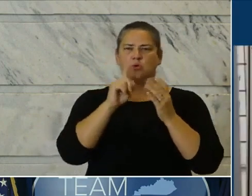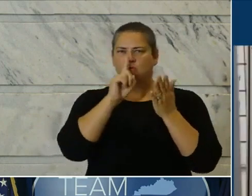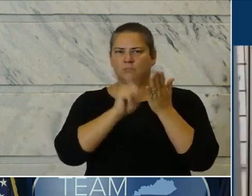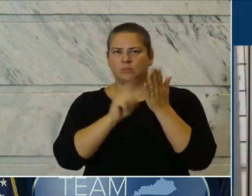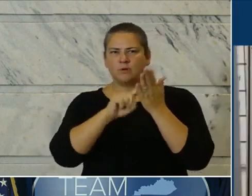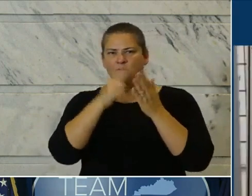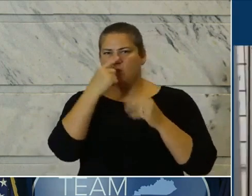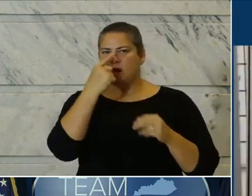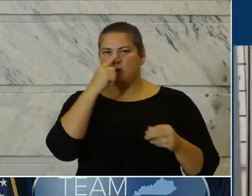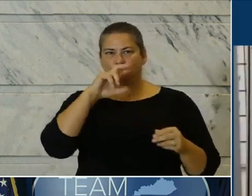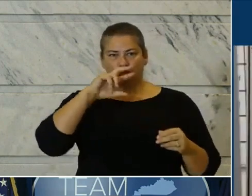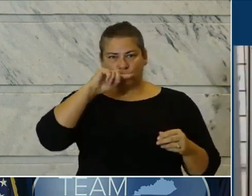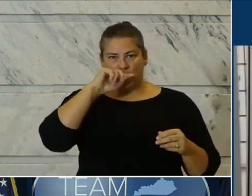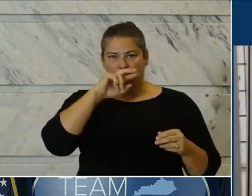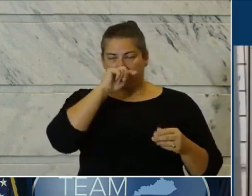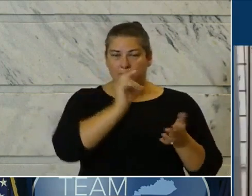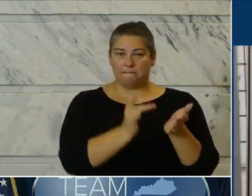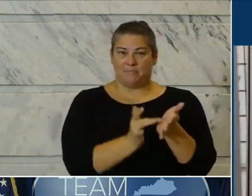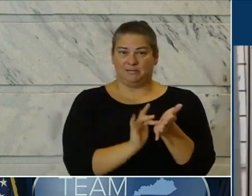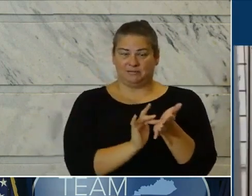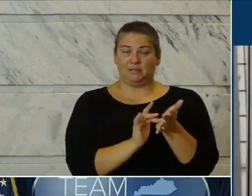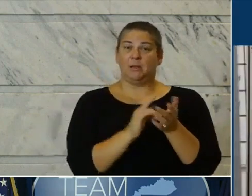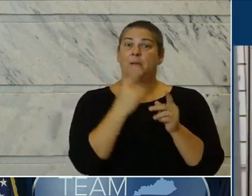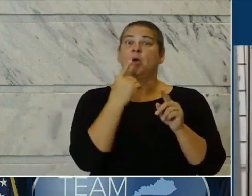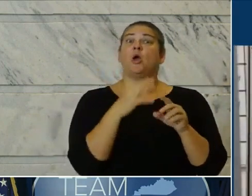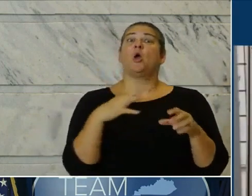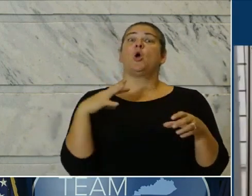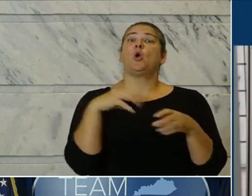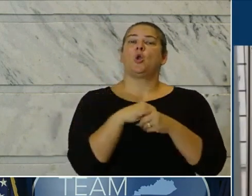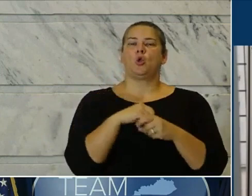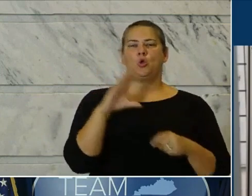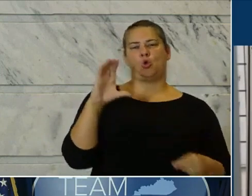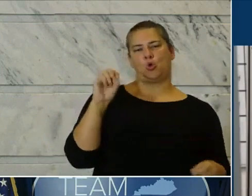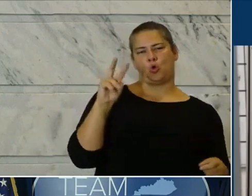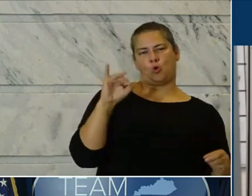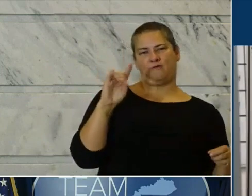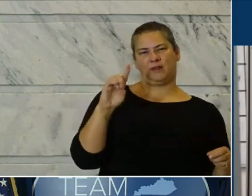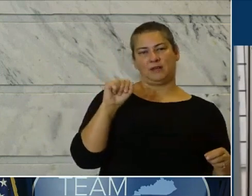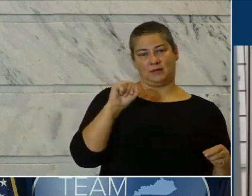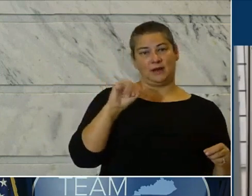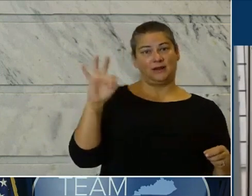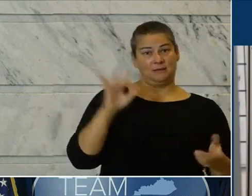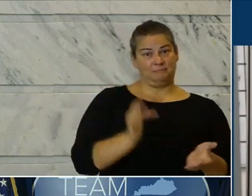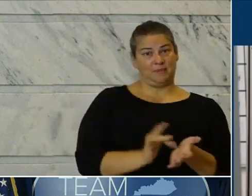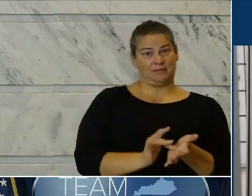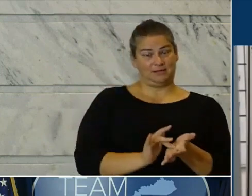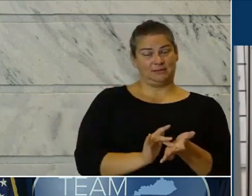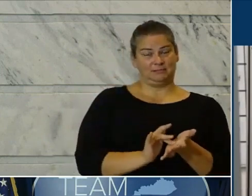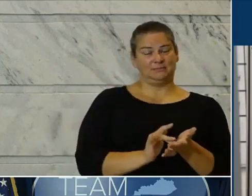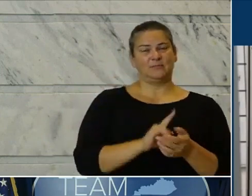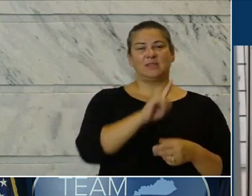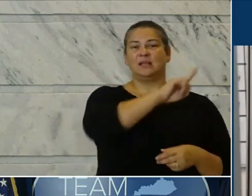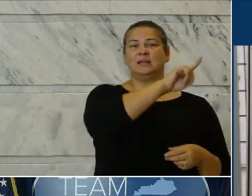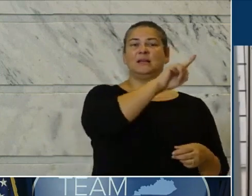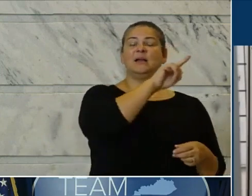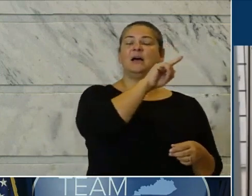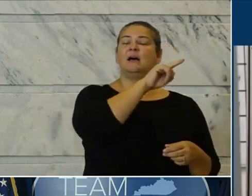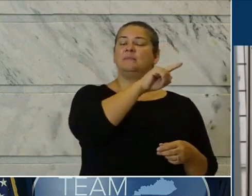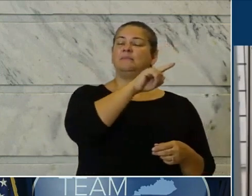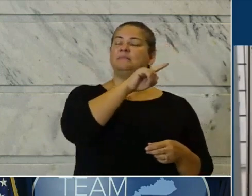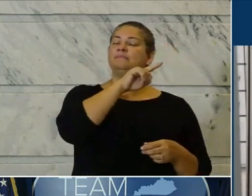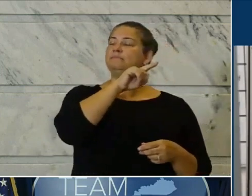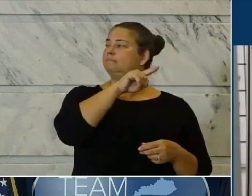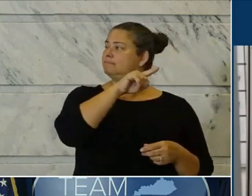spray medicines, including one for COVID-19. In May, Summit was awarded a contract from Seattle-based pharmaceutical